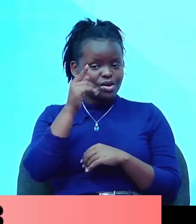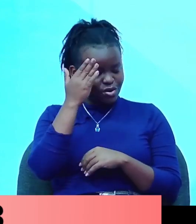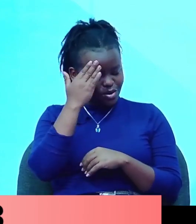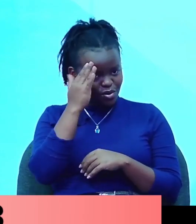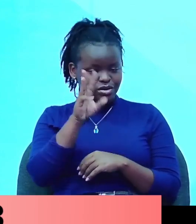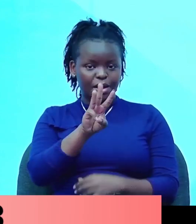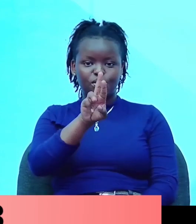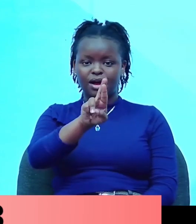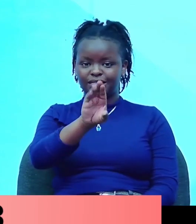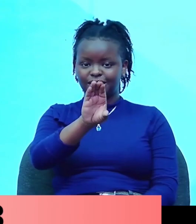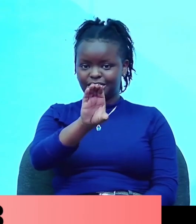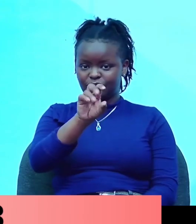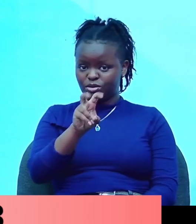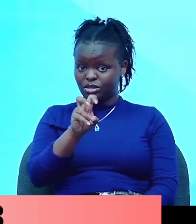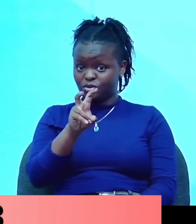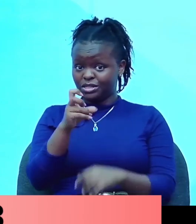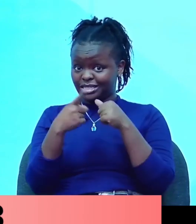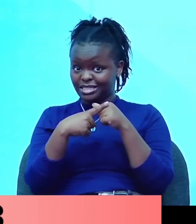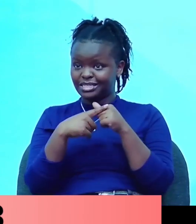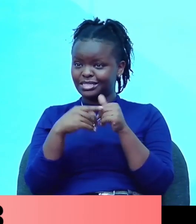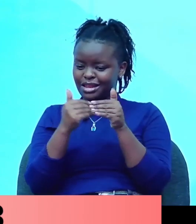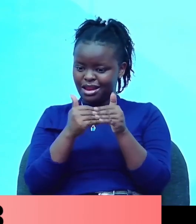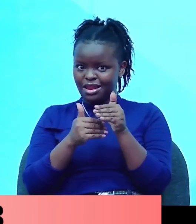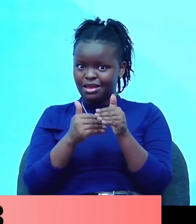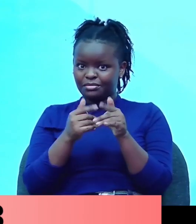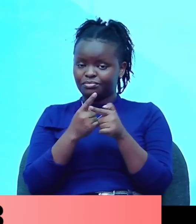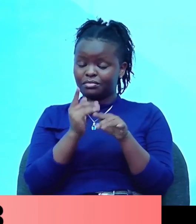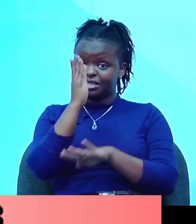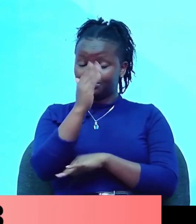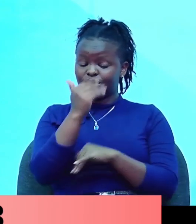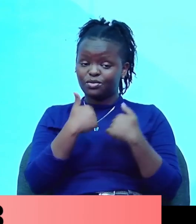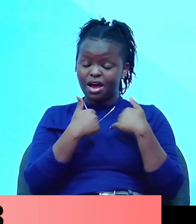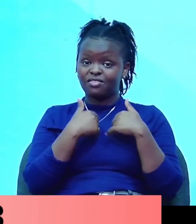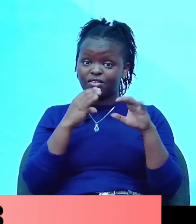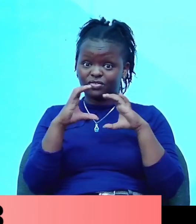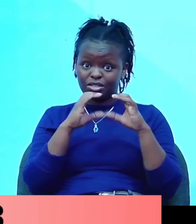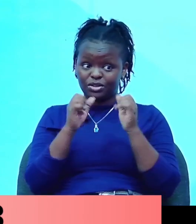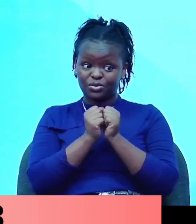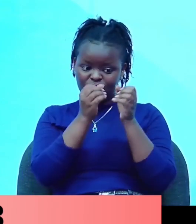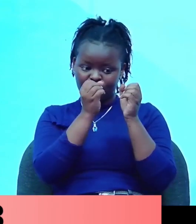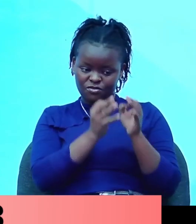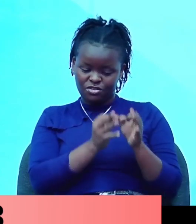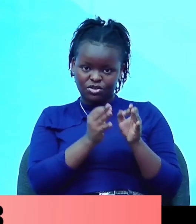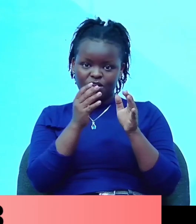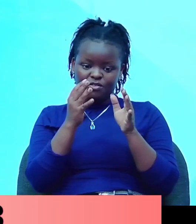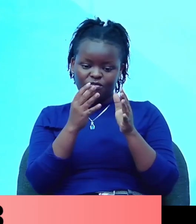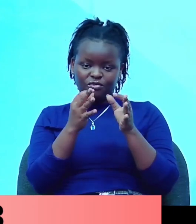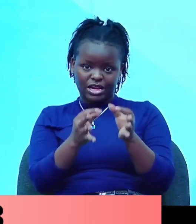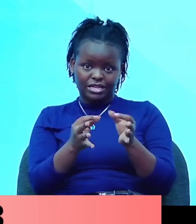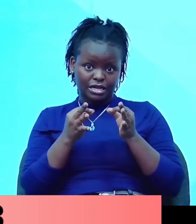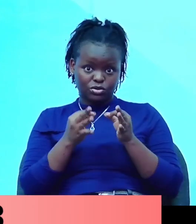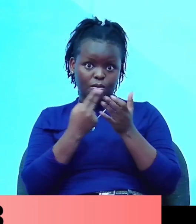WRC 2026 is right around the corner. But this afternoon, we are having a conversation with the official financial partner, that is KCB